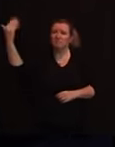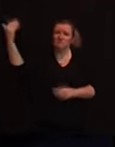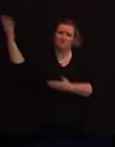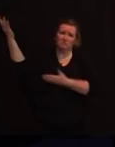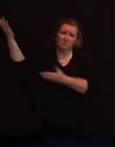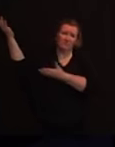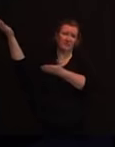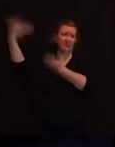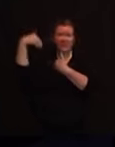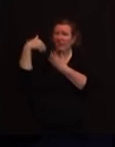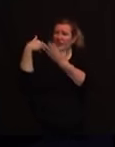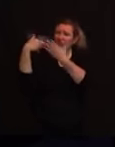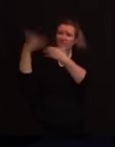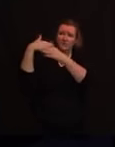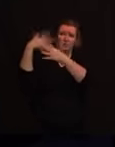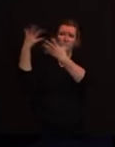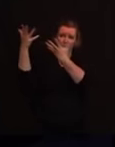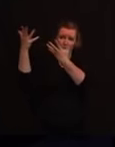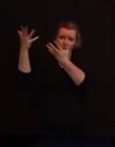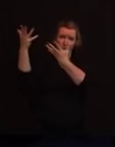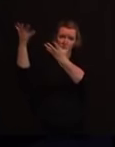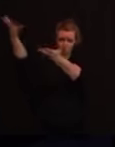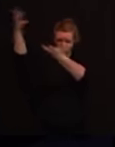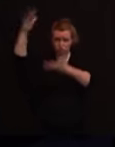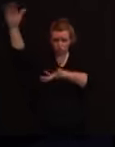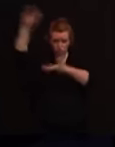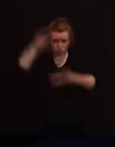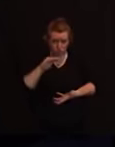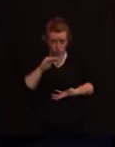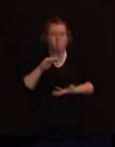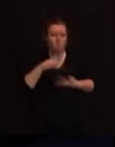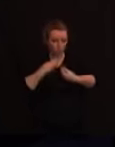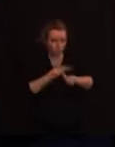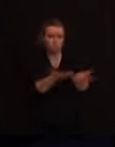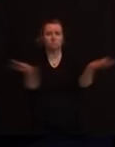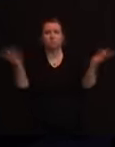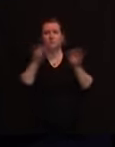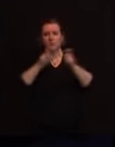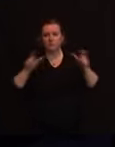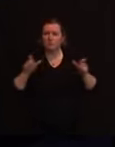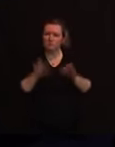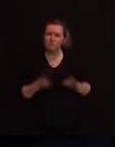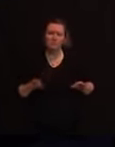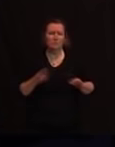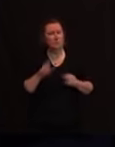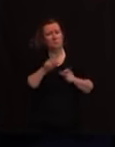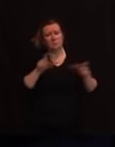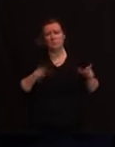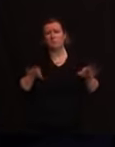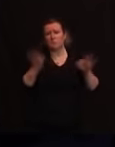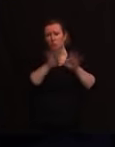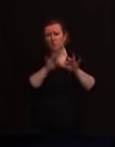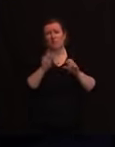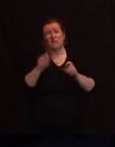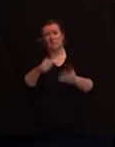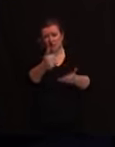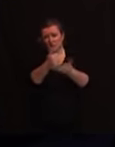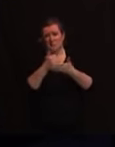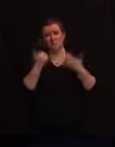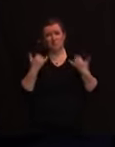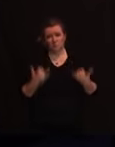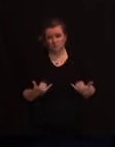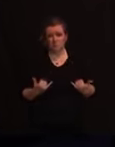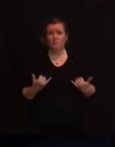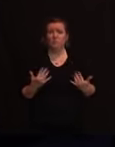on passing this help to the people. And most important thing is getting people help right now. We've also been making sure that our